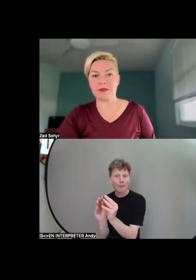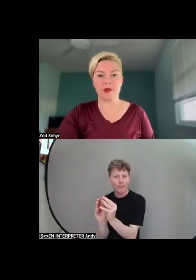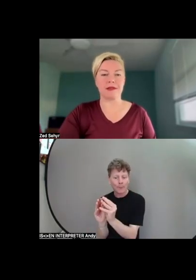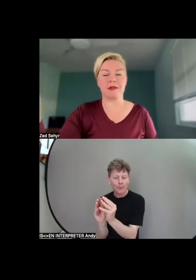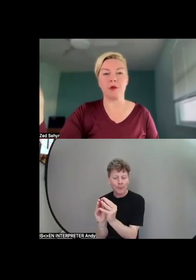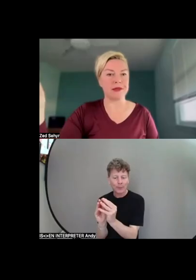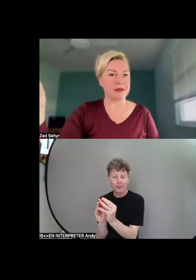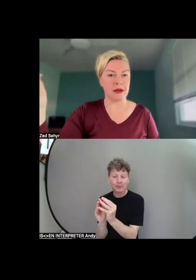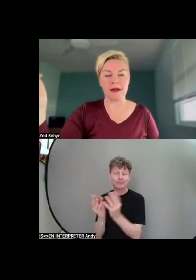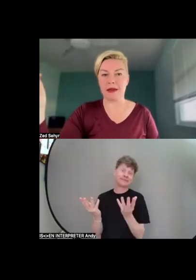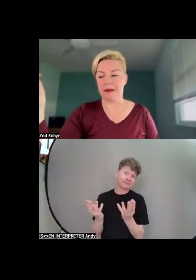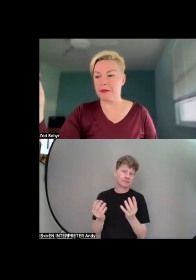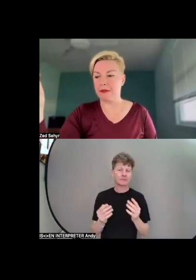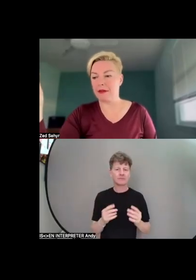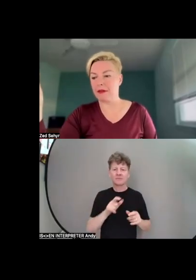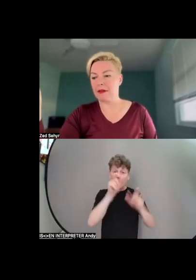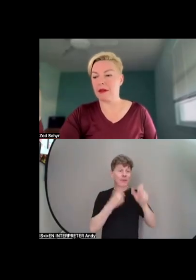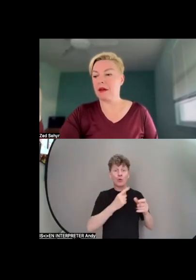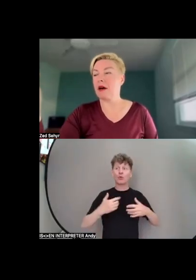lots of interests and always hang out together.